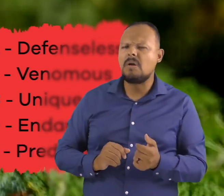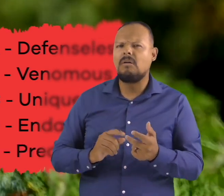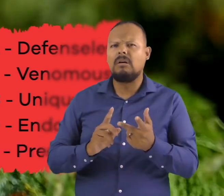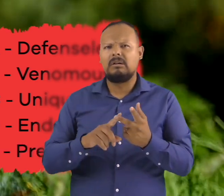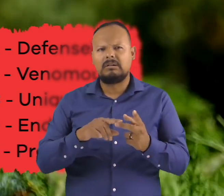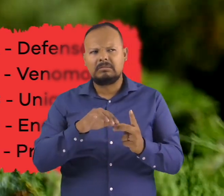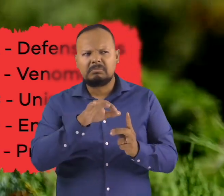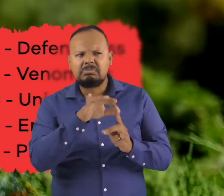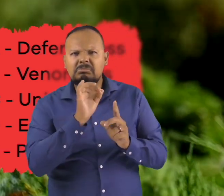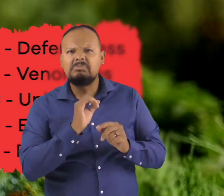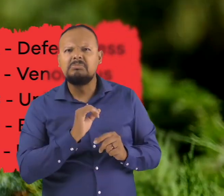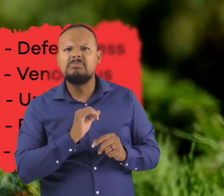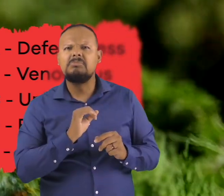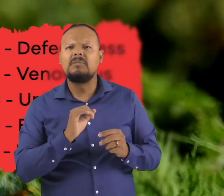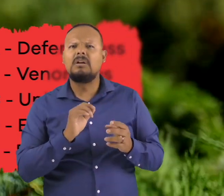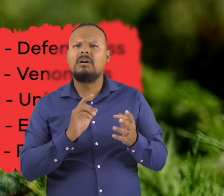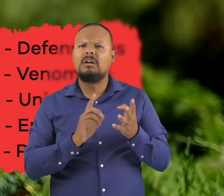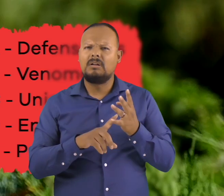Predator